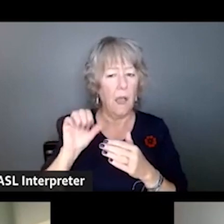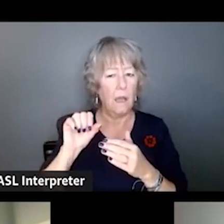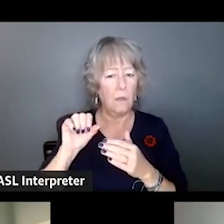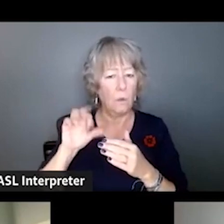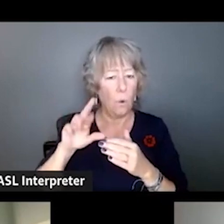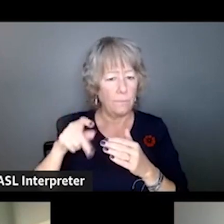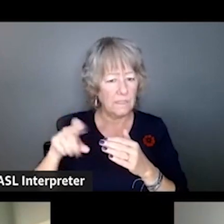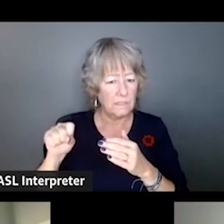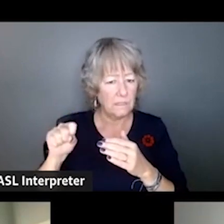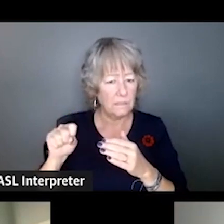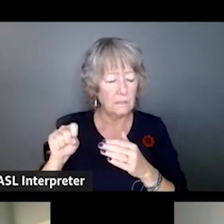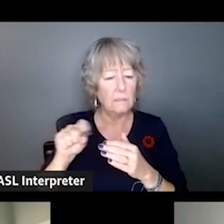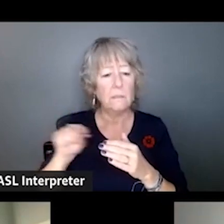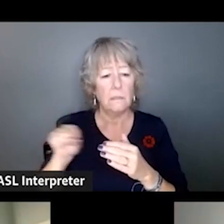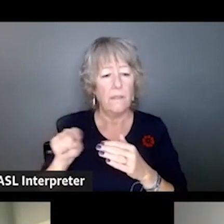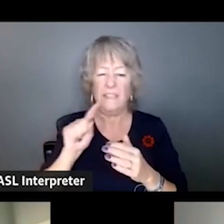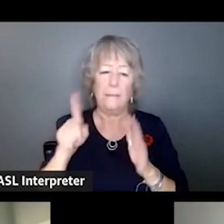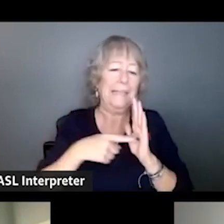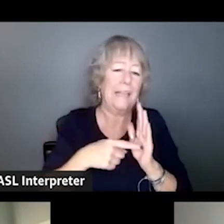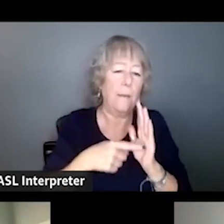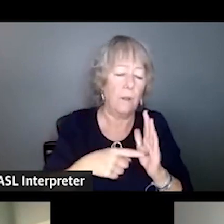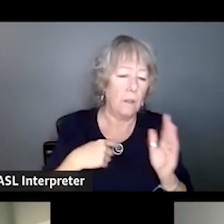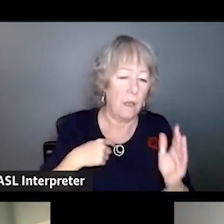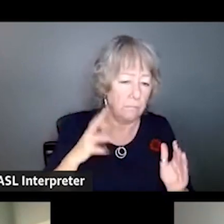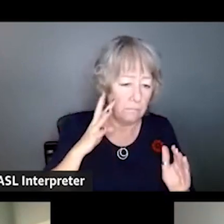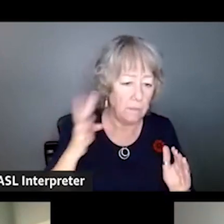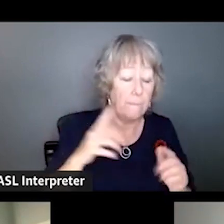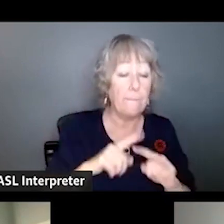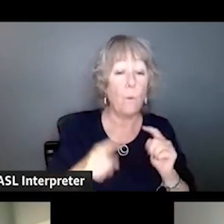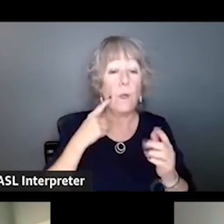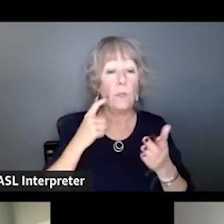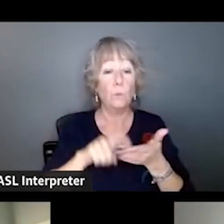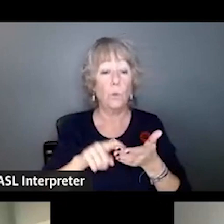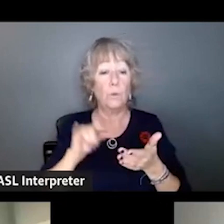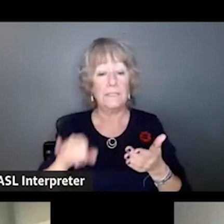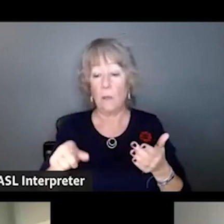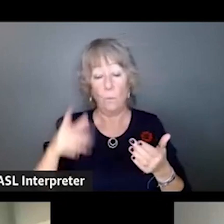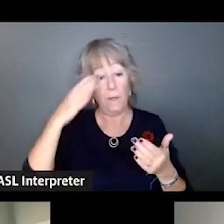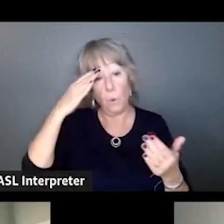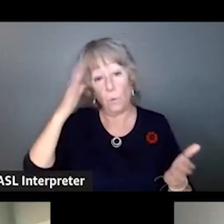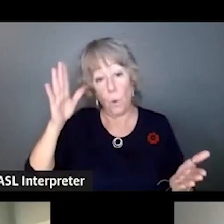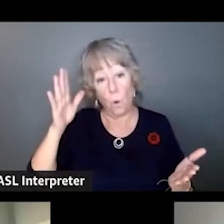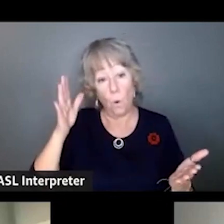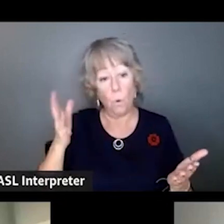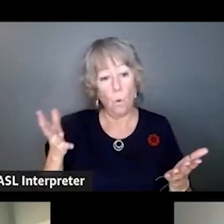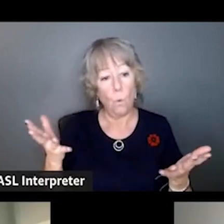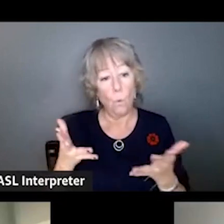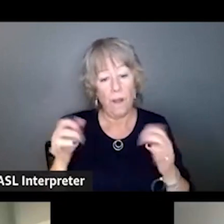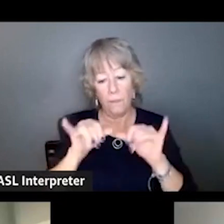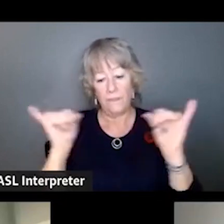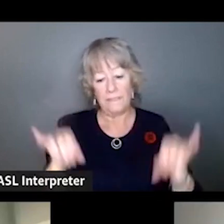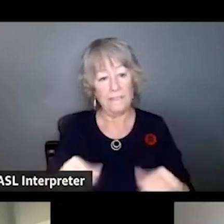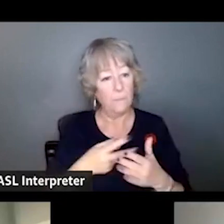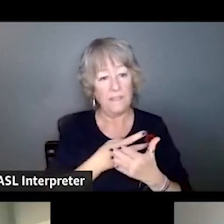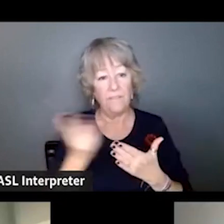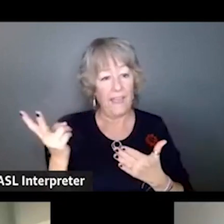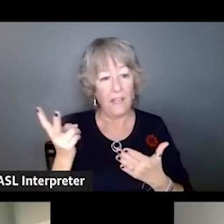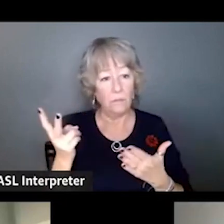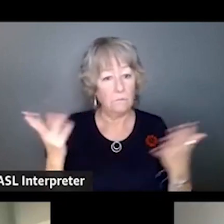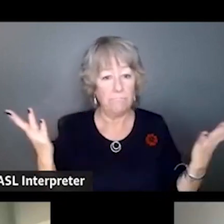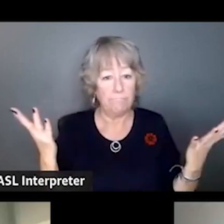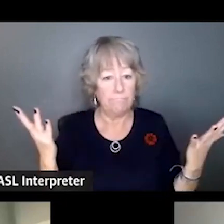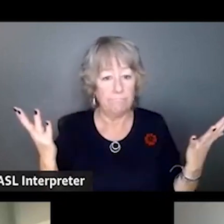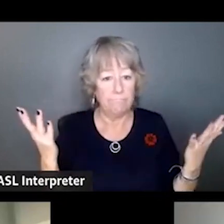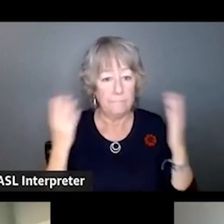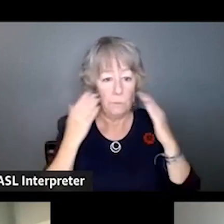this is just one example that I'm taking, what you would notice is that you don't know where the system has failed. And that's why